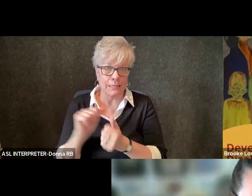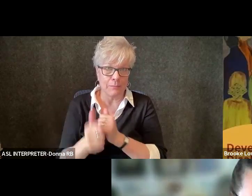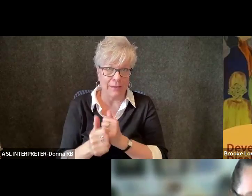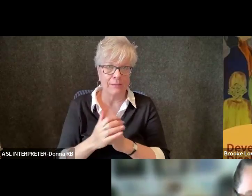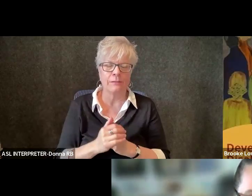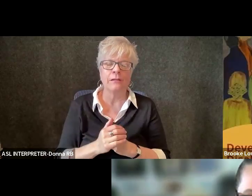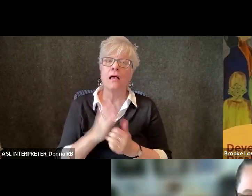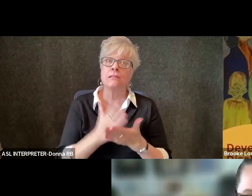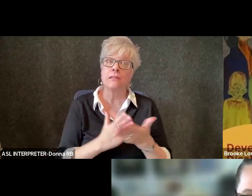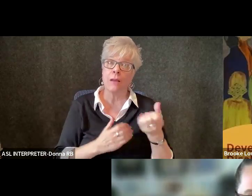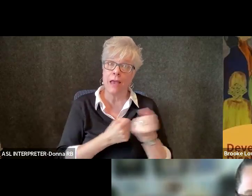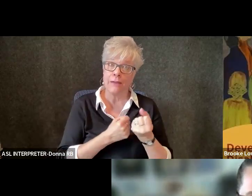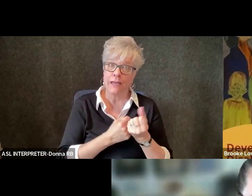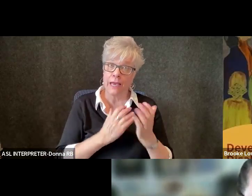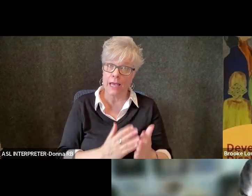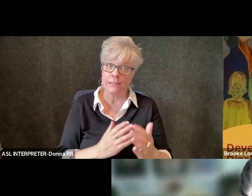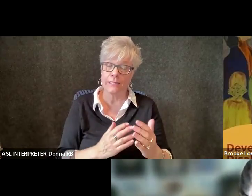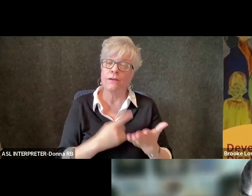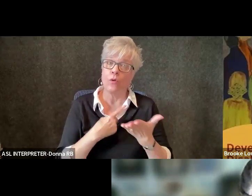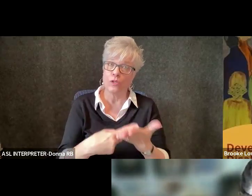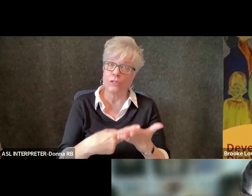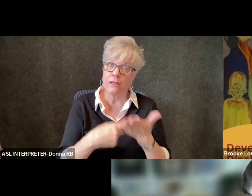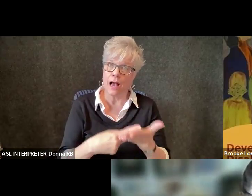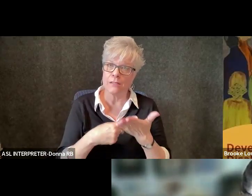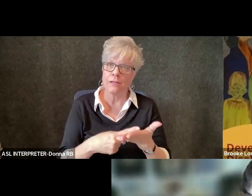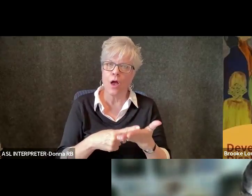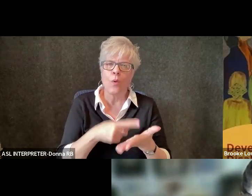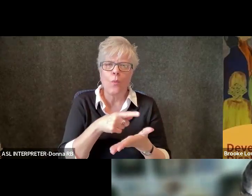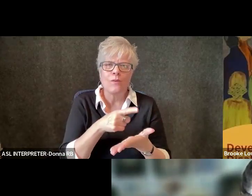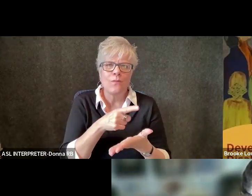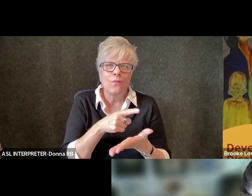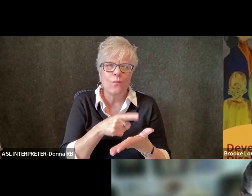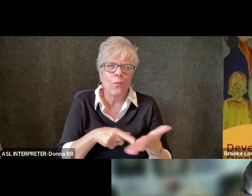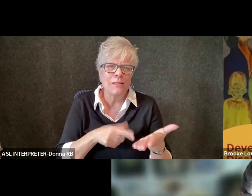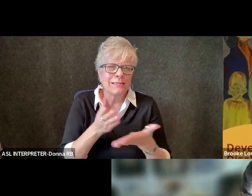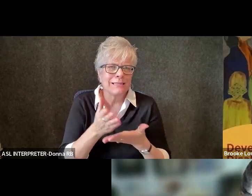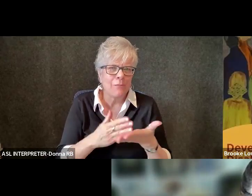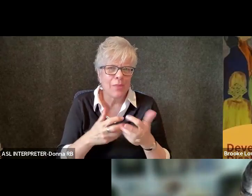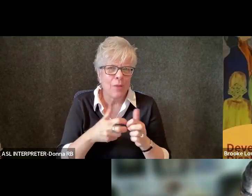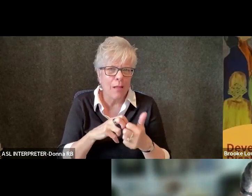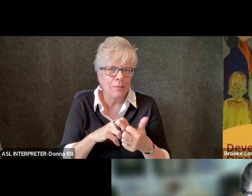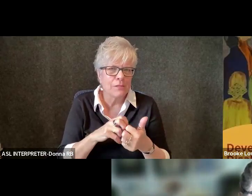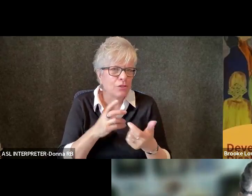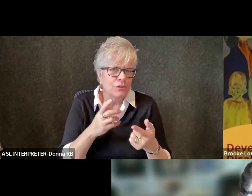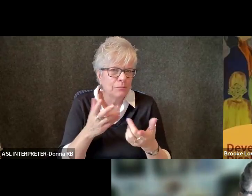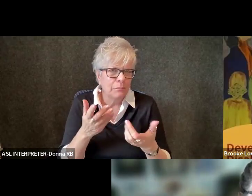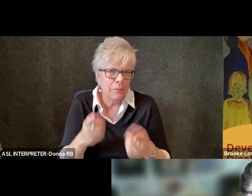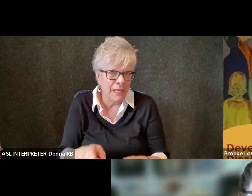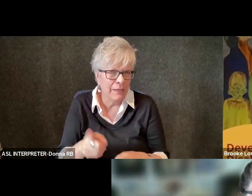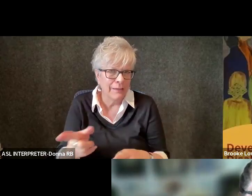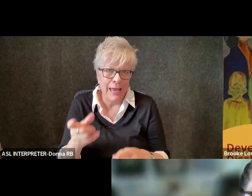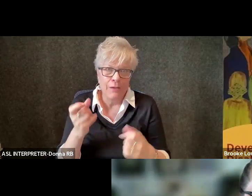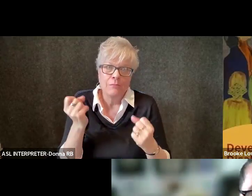have been discussing what some of the fallout could be and have a lot of questions. And so, we're